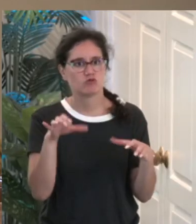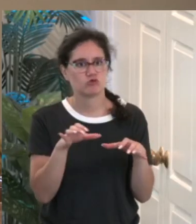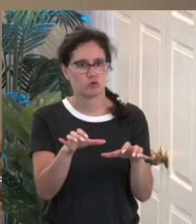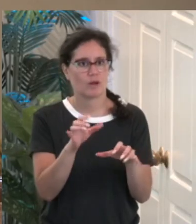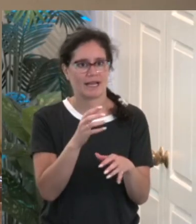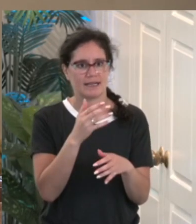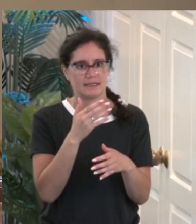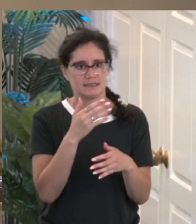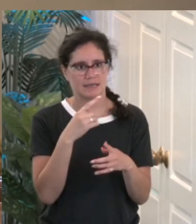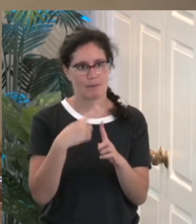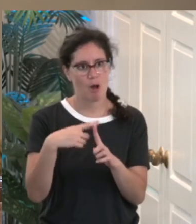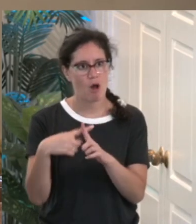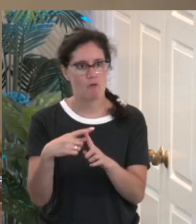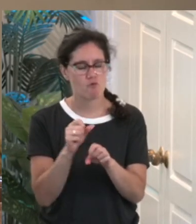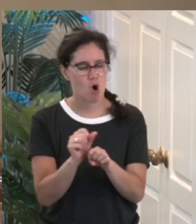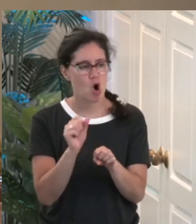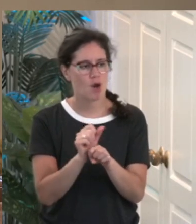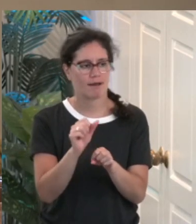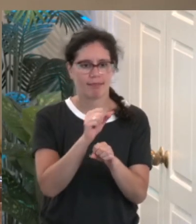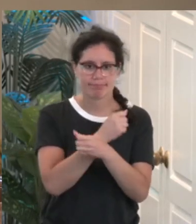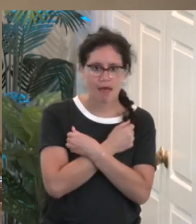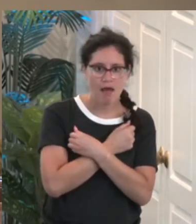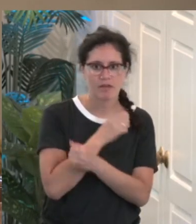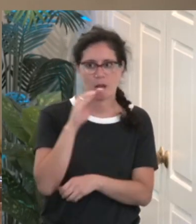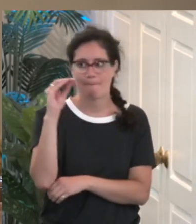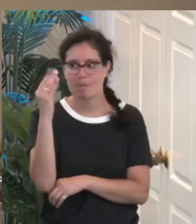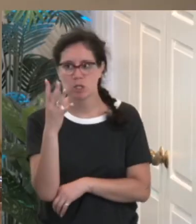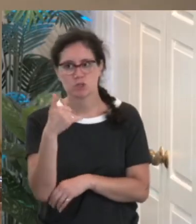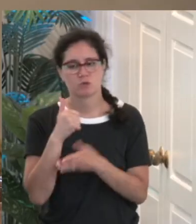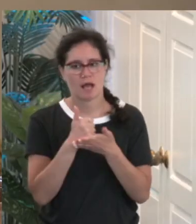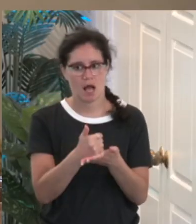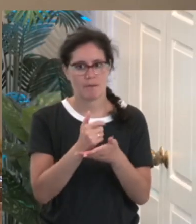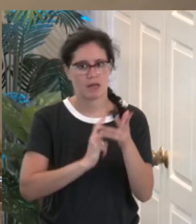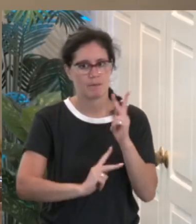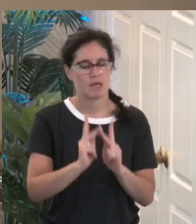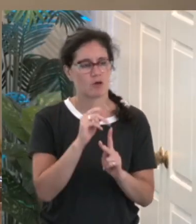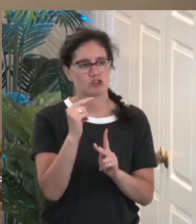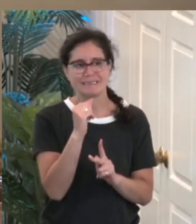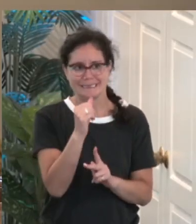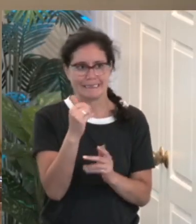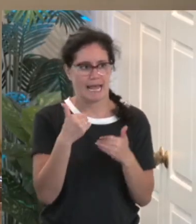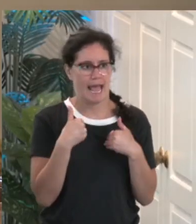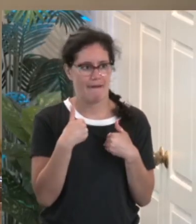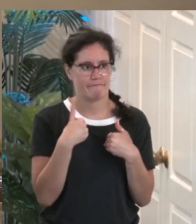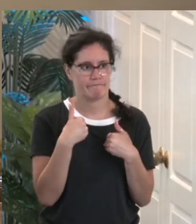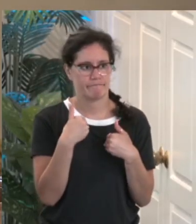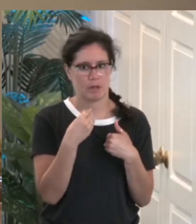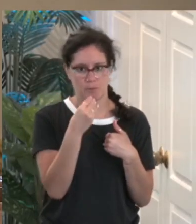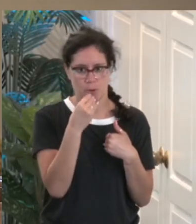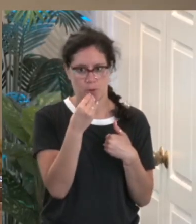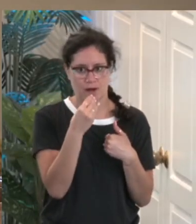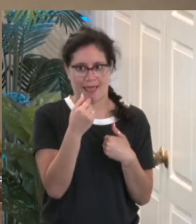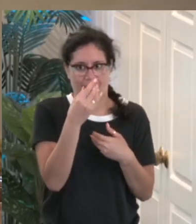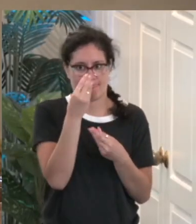kindness, loving mercy. You were helping someone who didn't have food. And okay, let me say this.